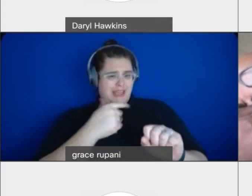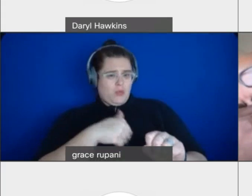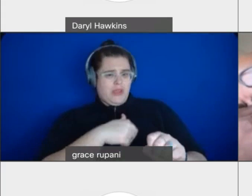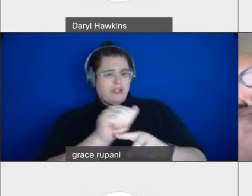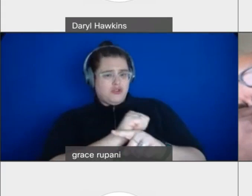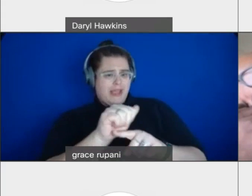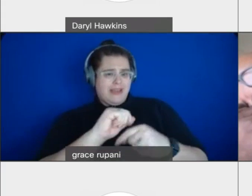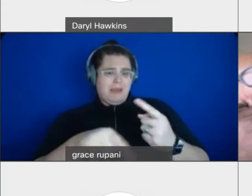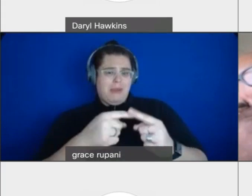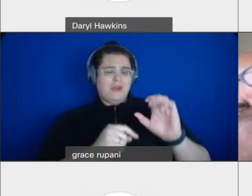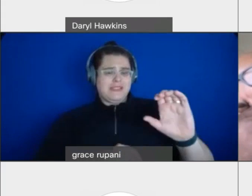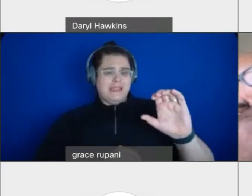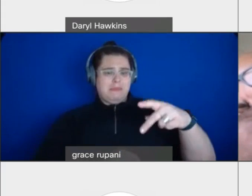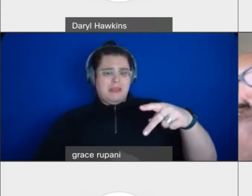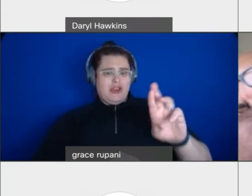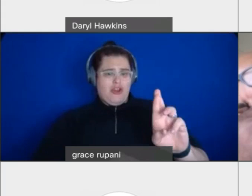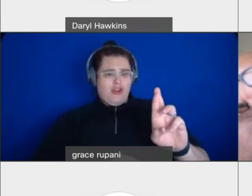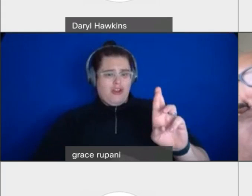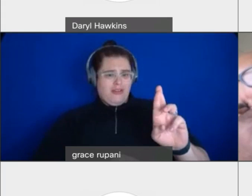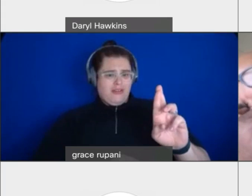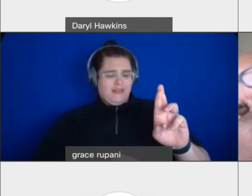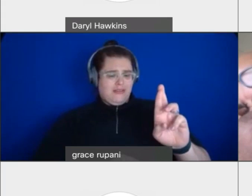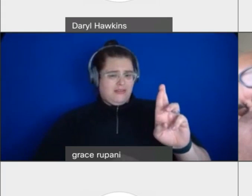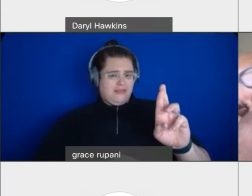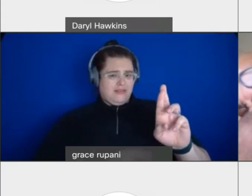Oh, interesting.